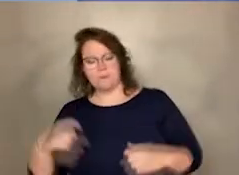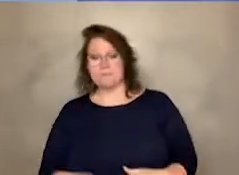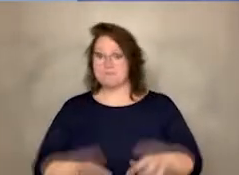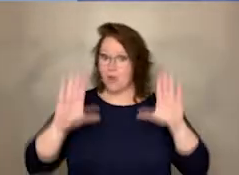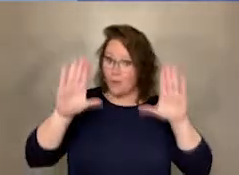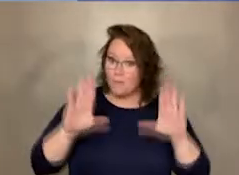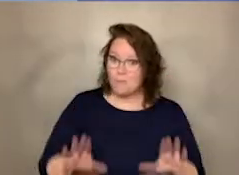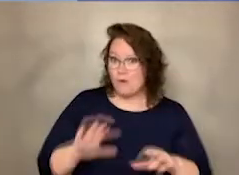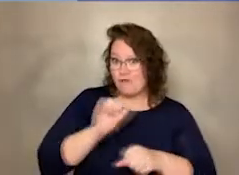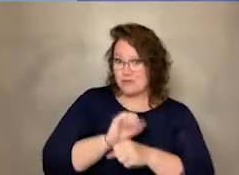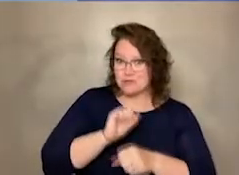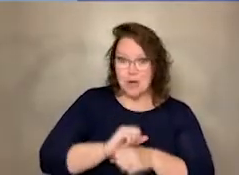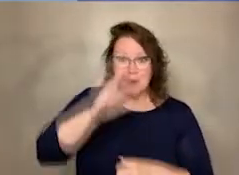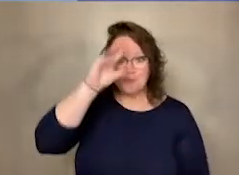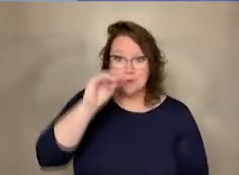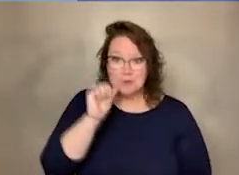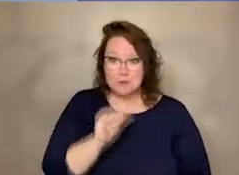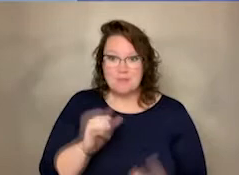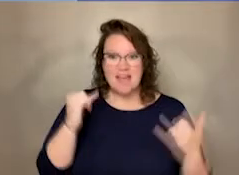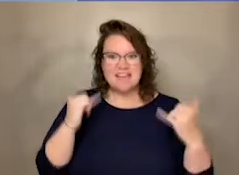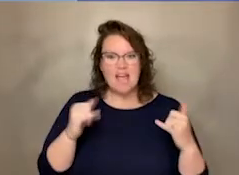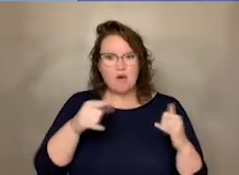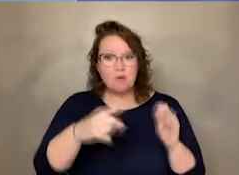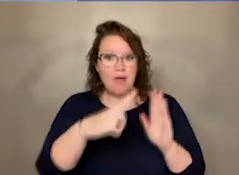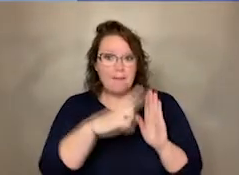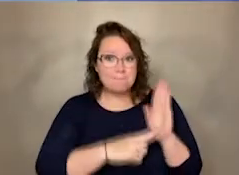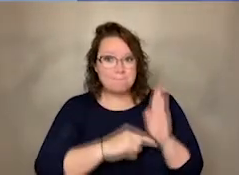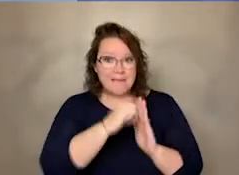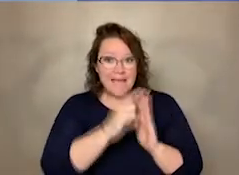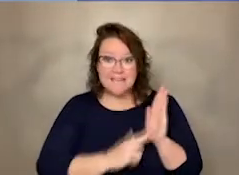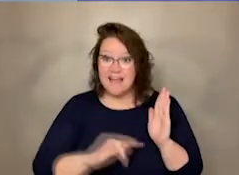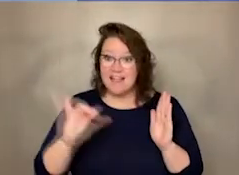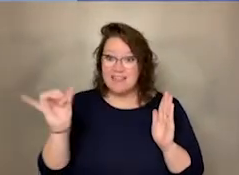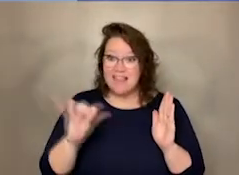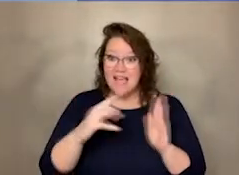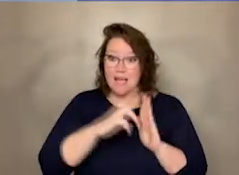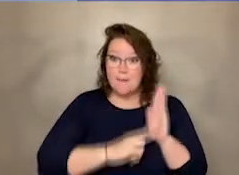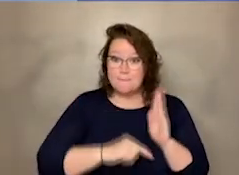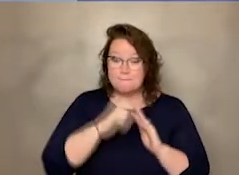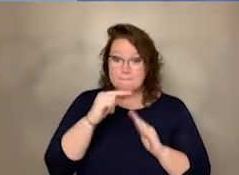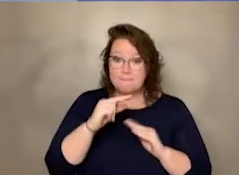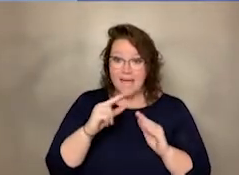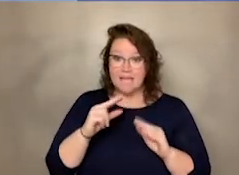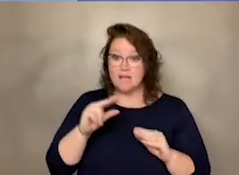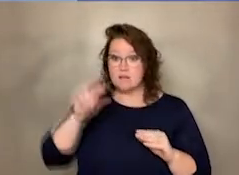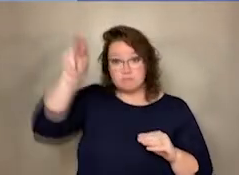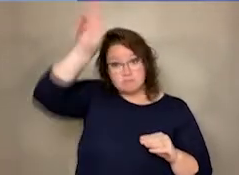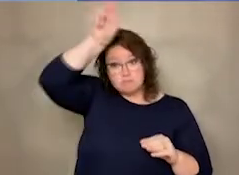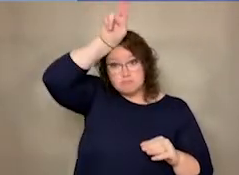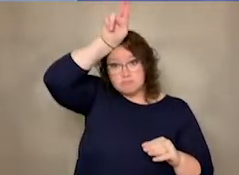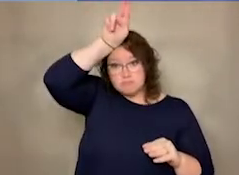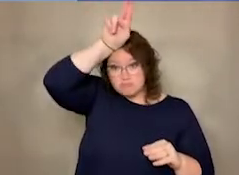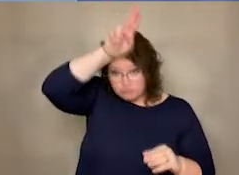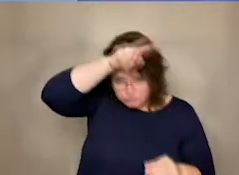Excellent job, boys and girls. I want you to paint as if the paintbrush were attached to your head.